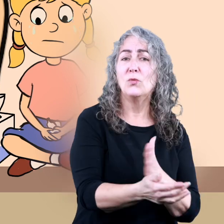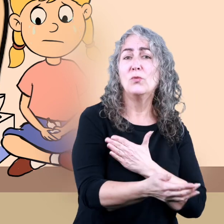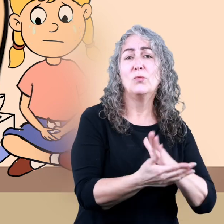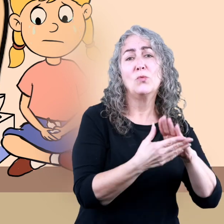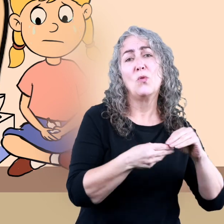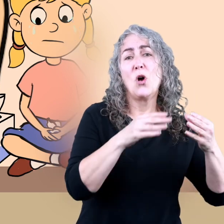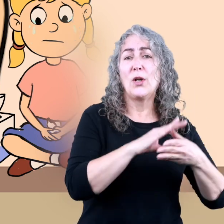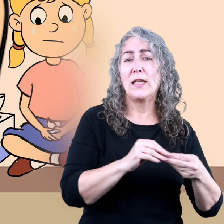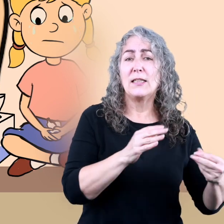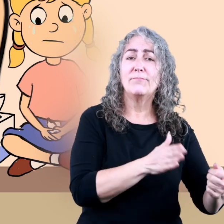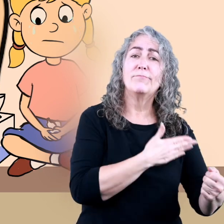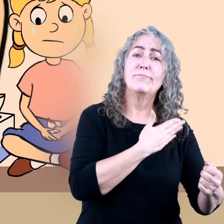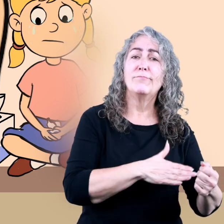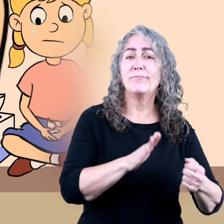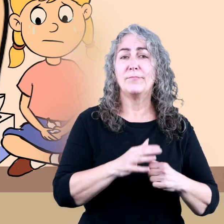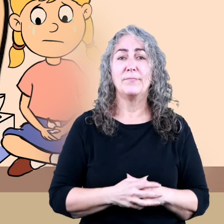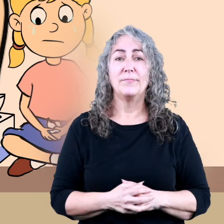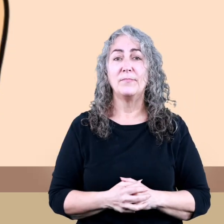play?